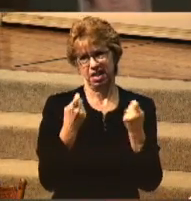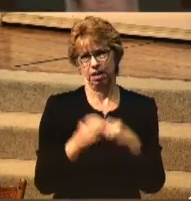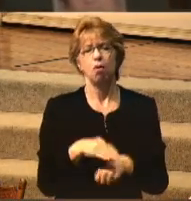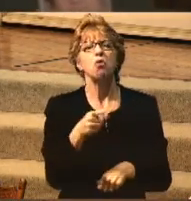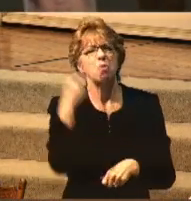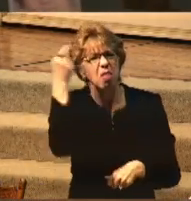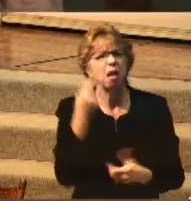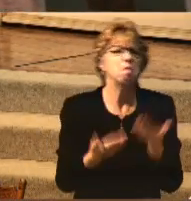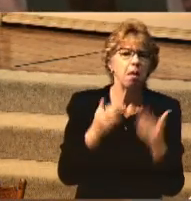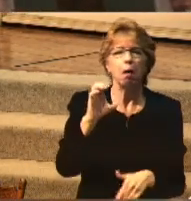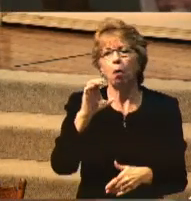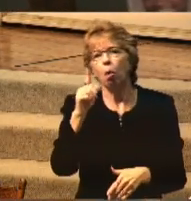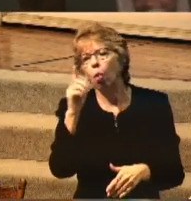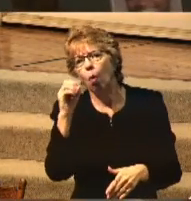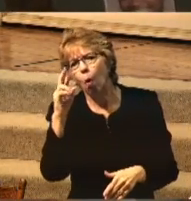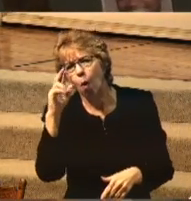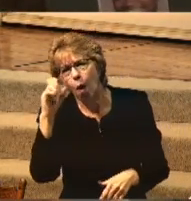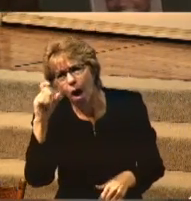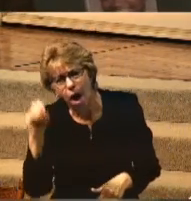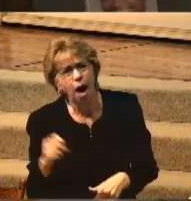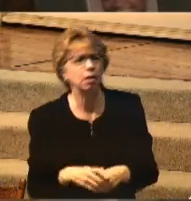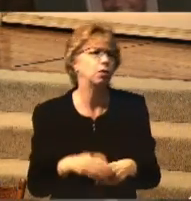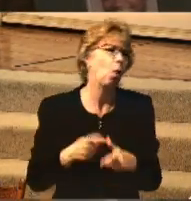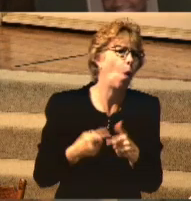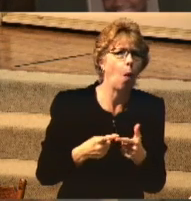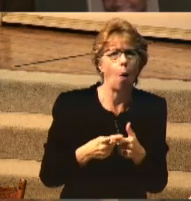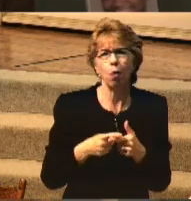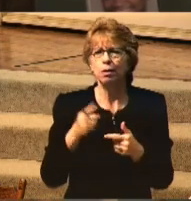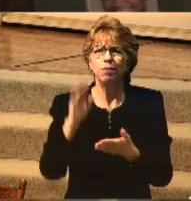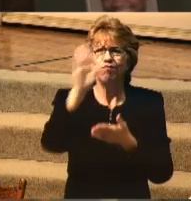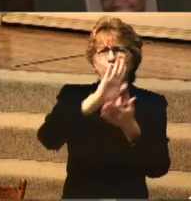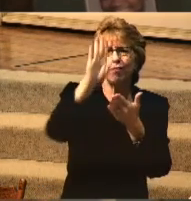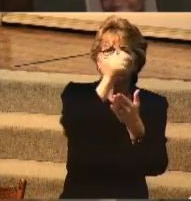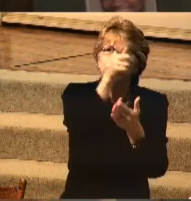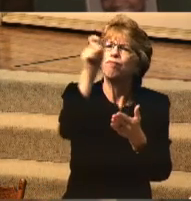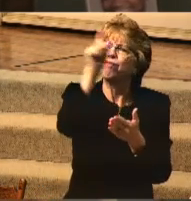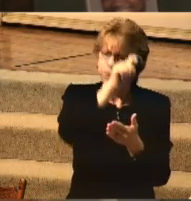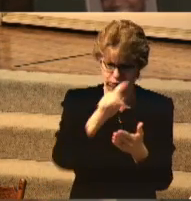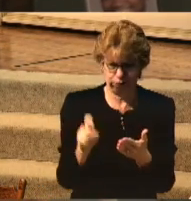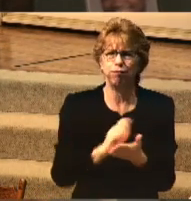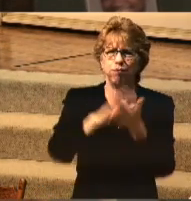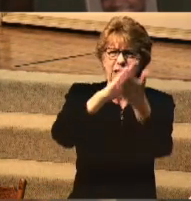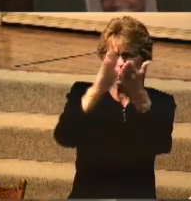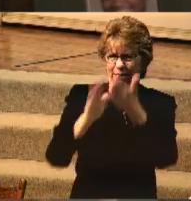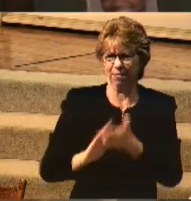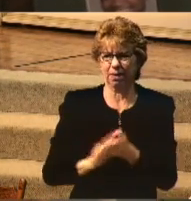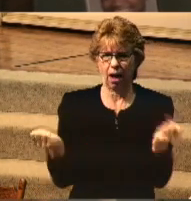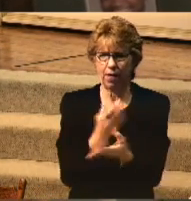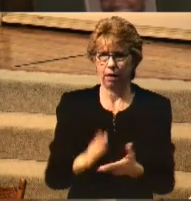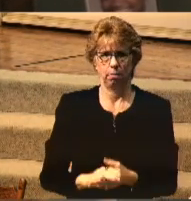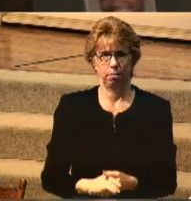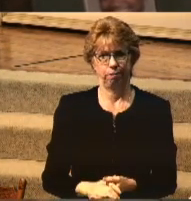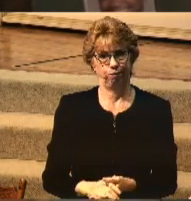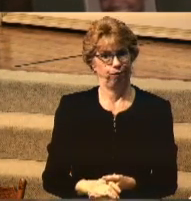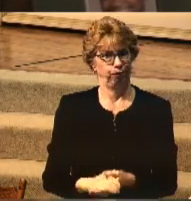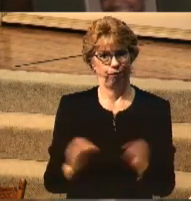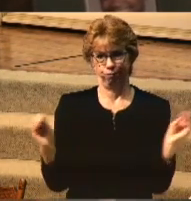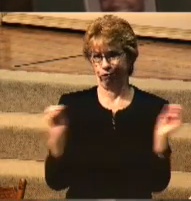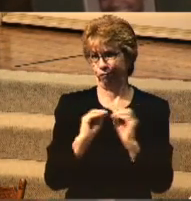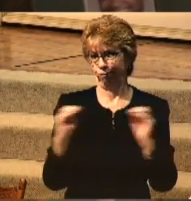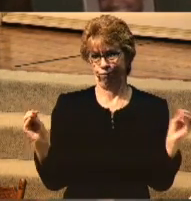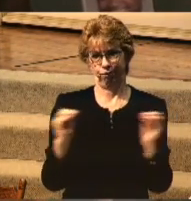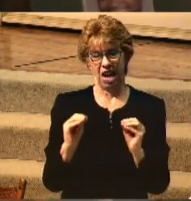cleanup and Windex and all that can just clean up everything and anything. Let me tell you something. There's nothing that